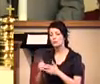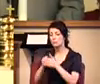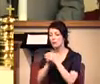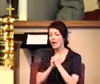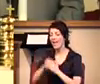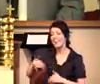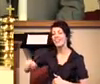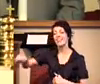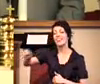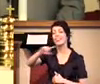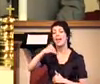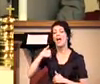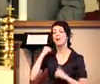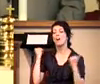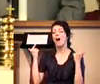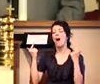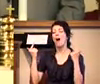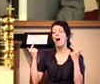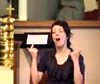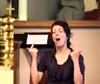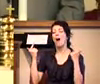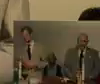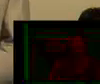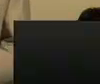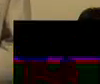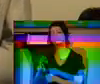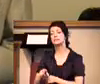they have all they need.